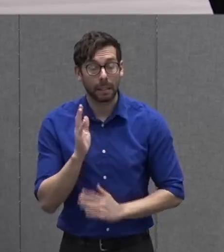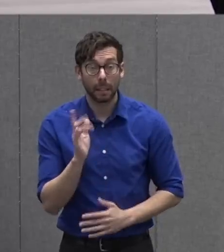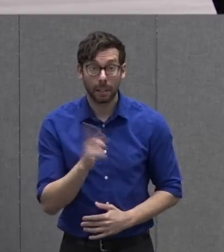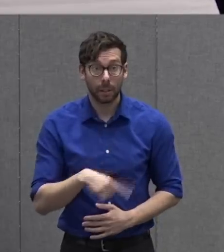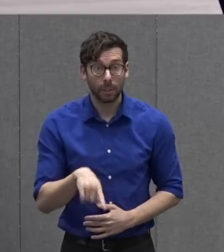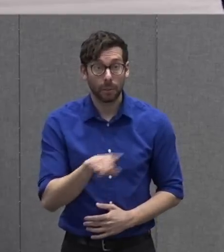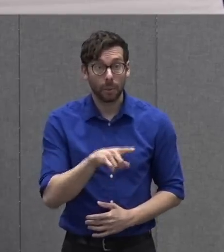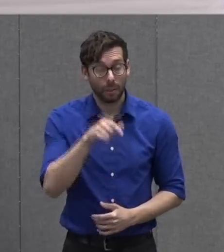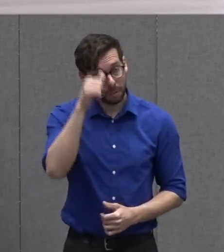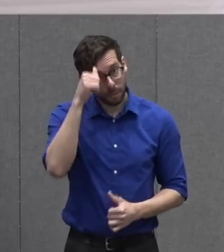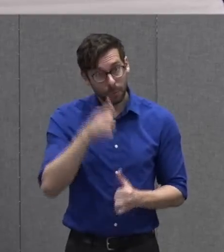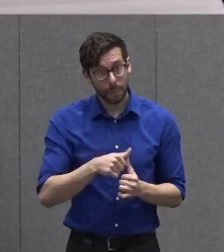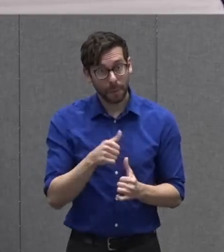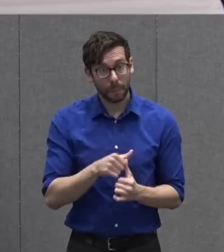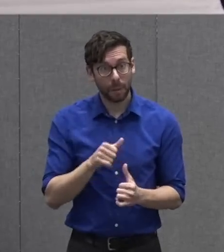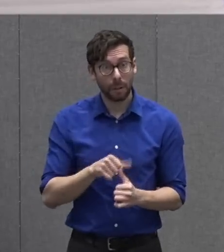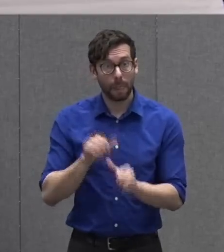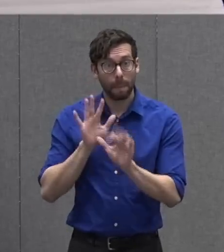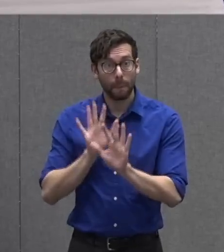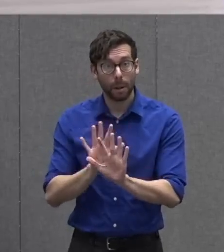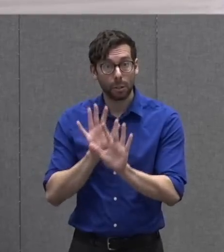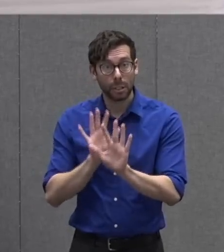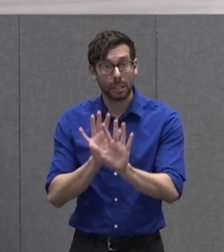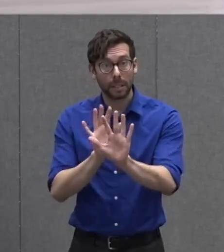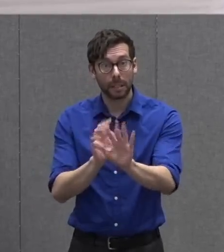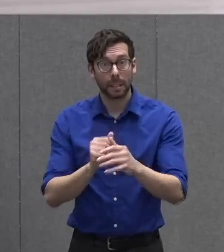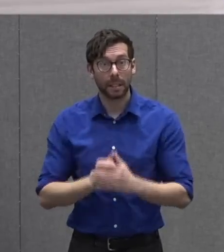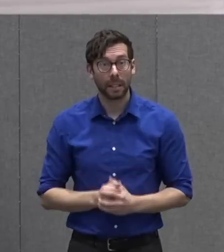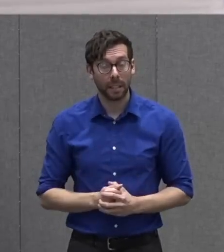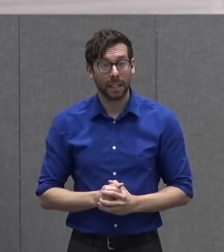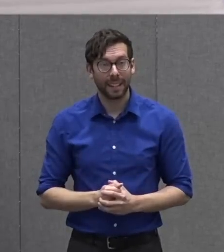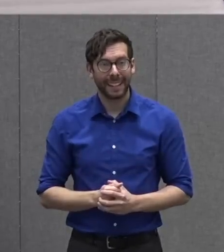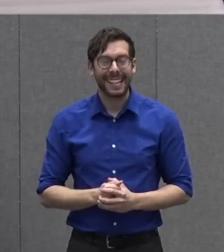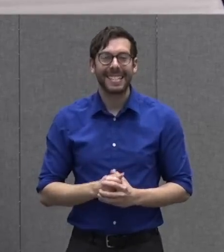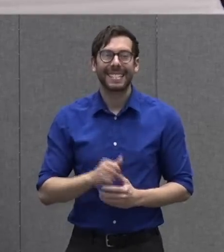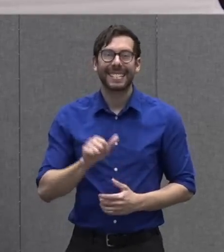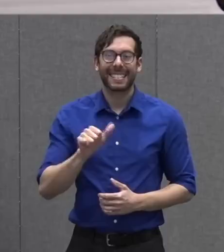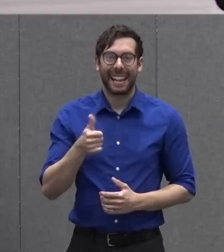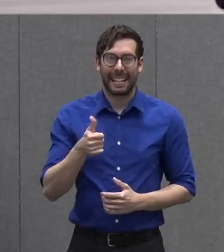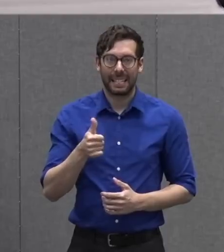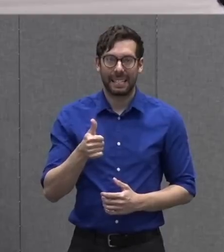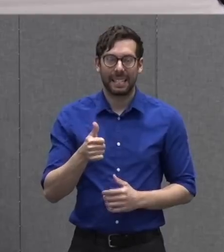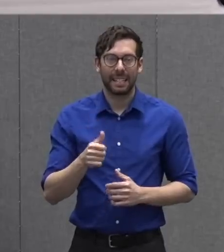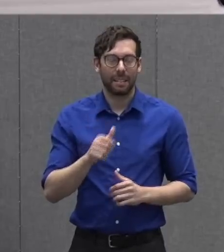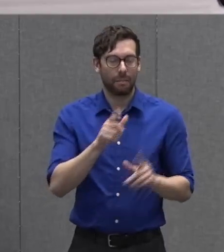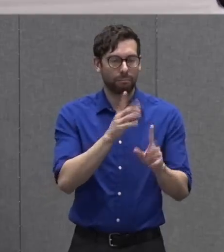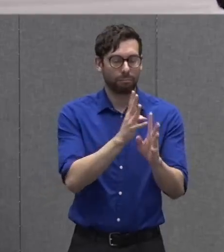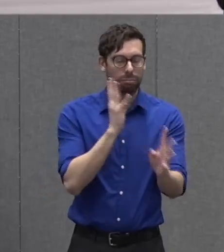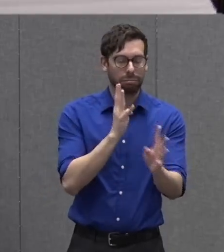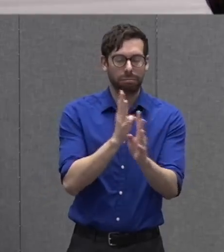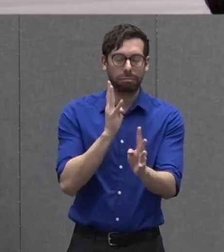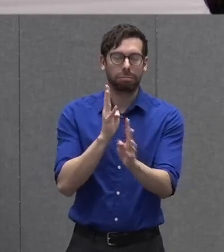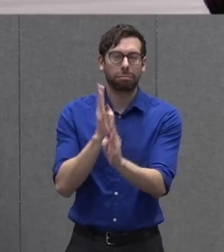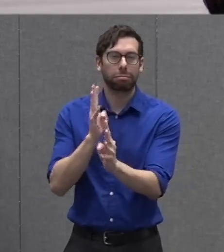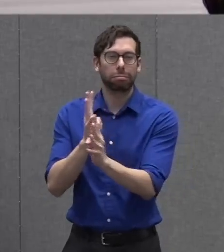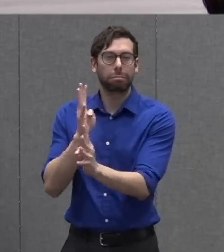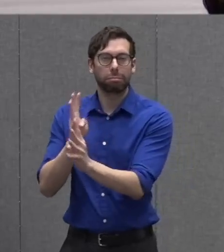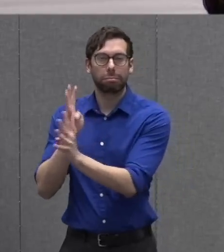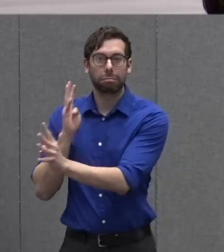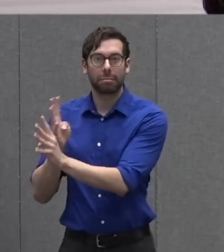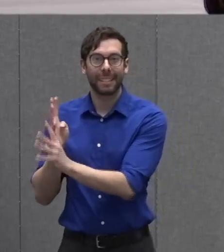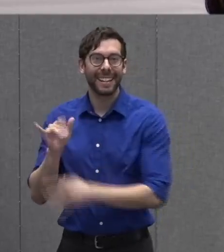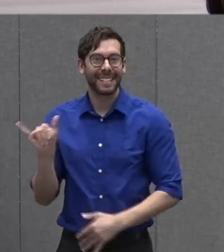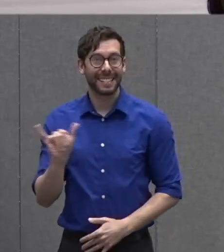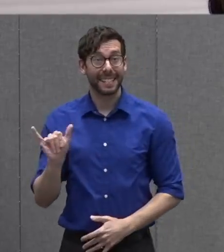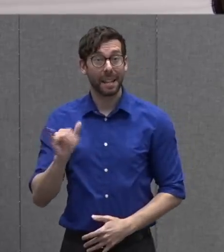marching? They were marching in rows of 10, just like my 100s chart. So